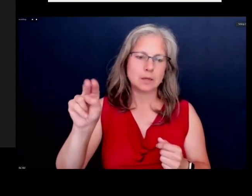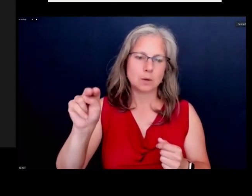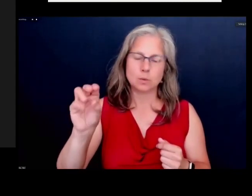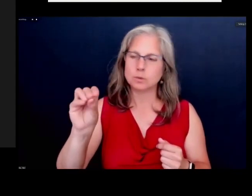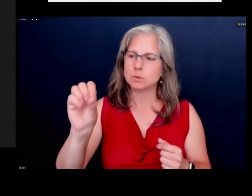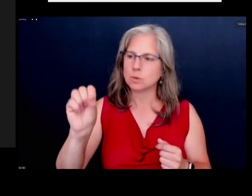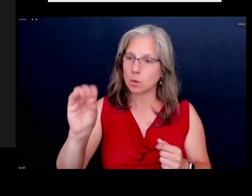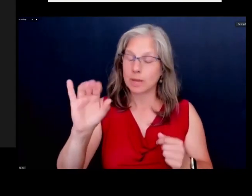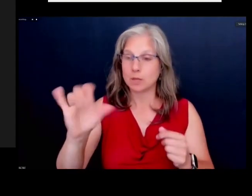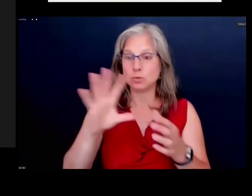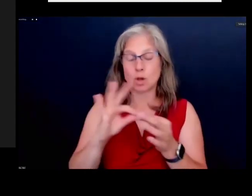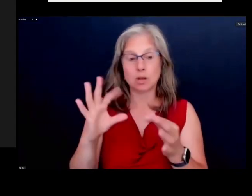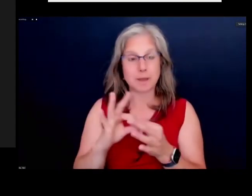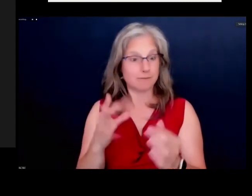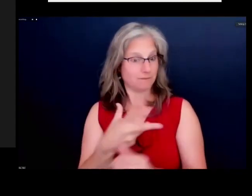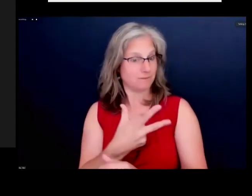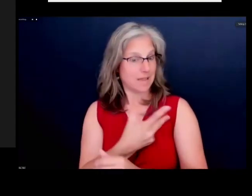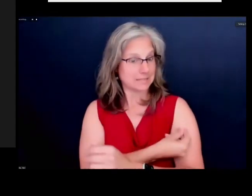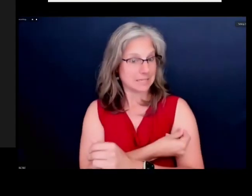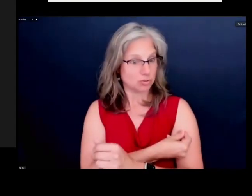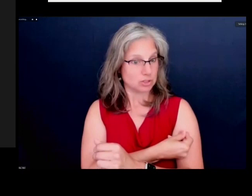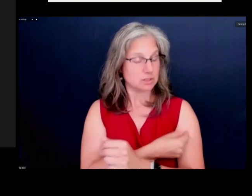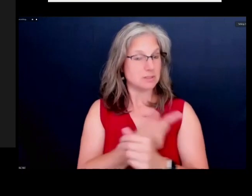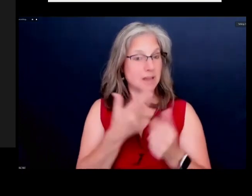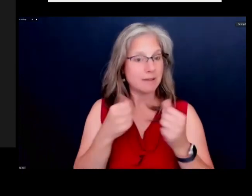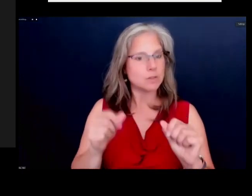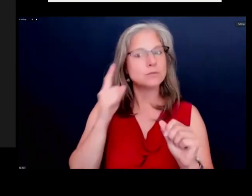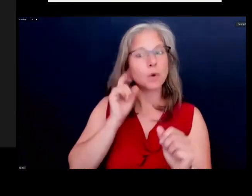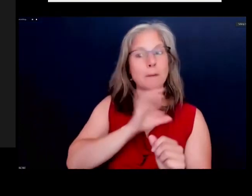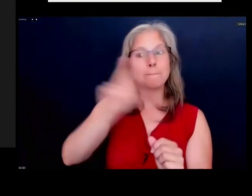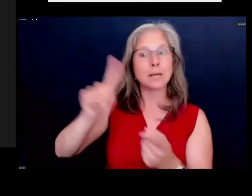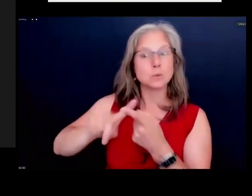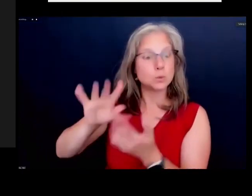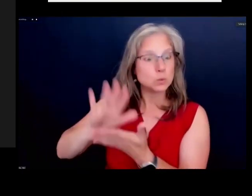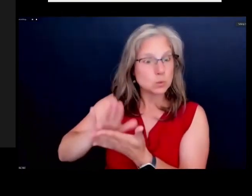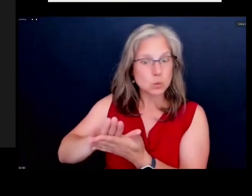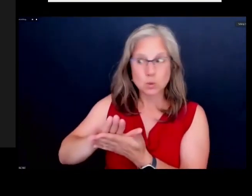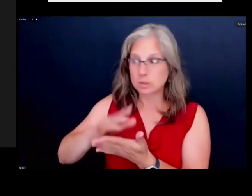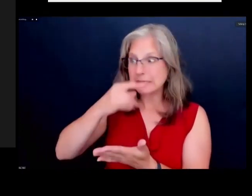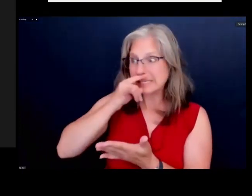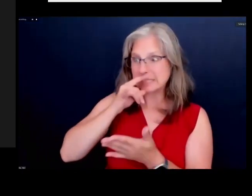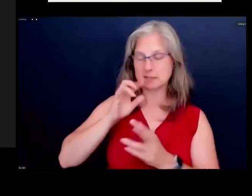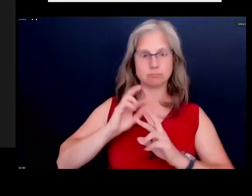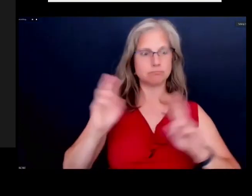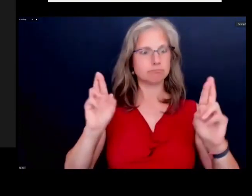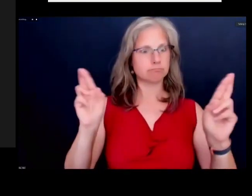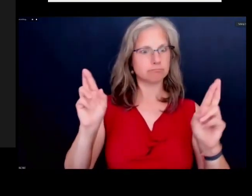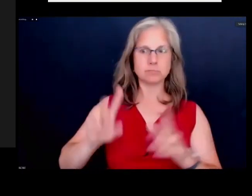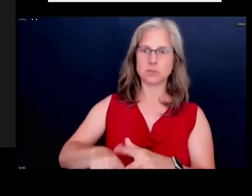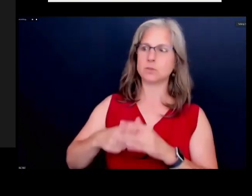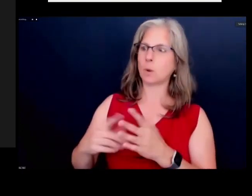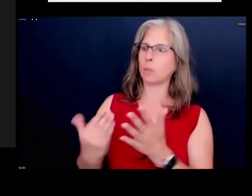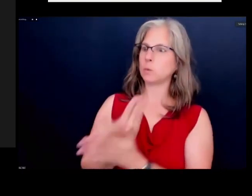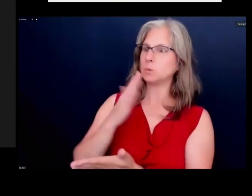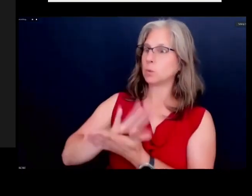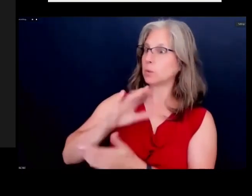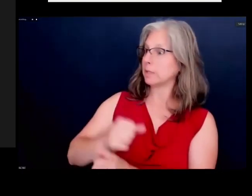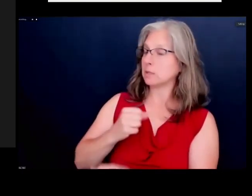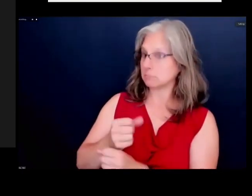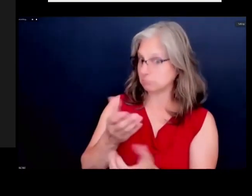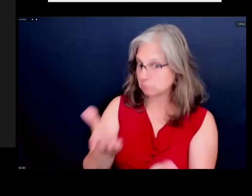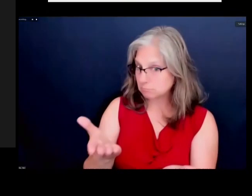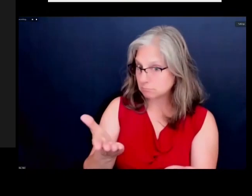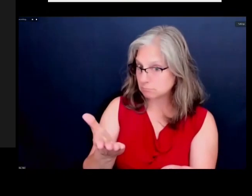little bit about vaccination efforts for back to school as kids are preparing to start the new school